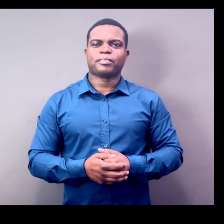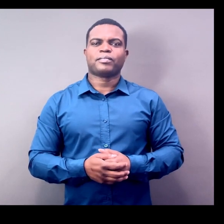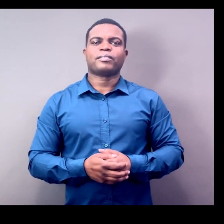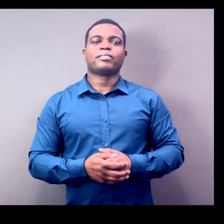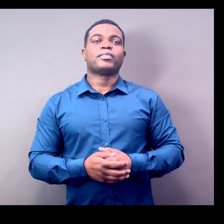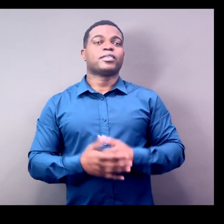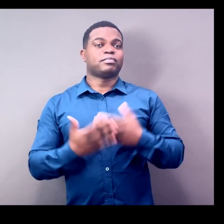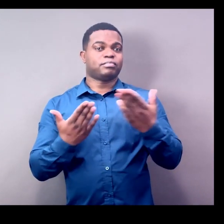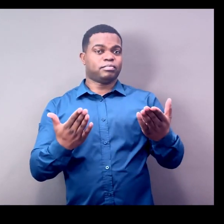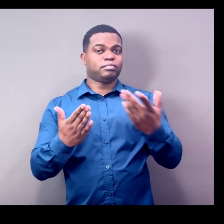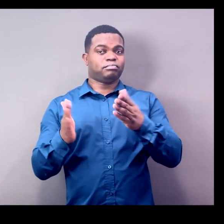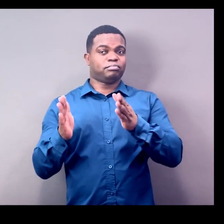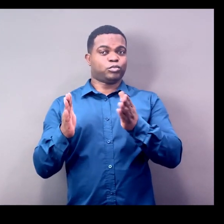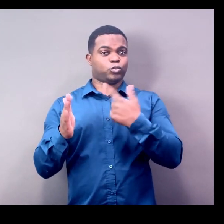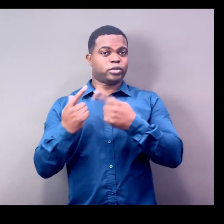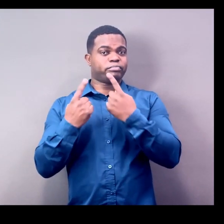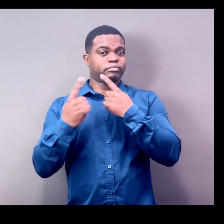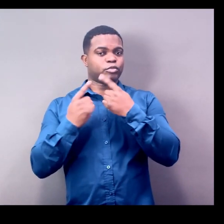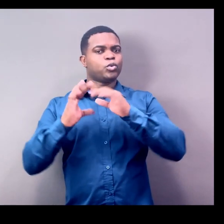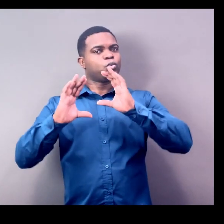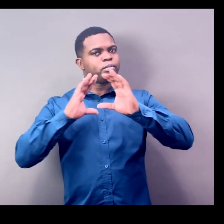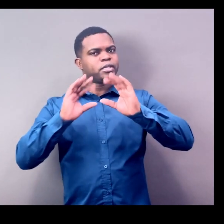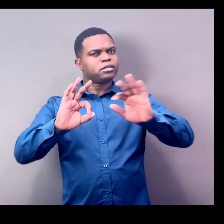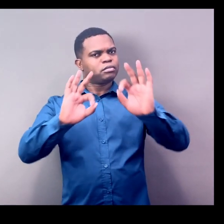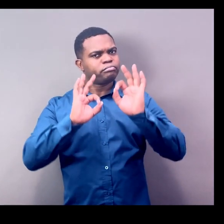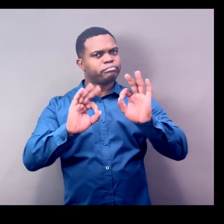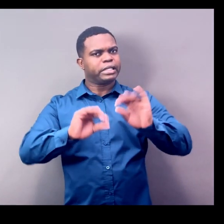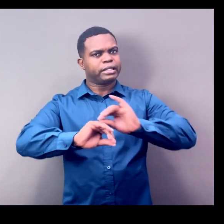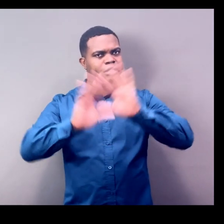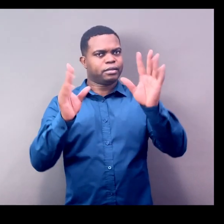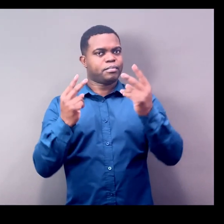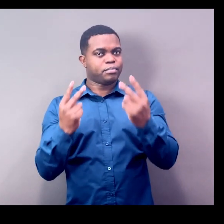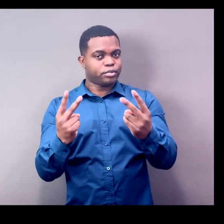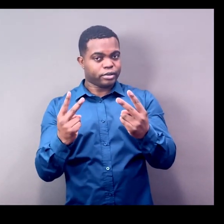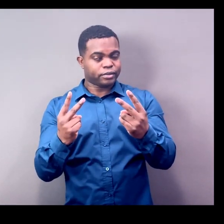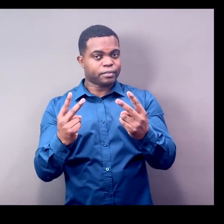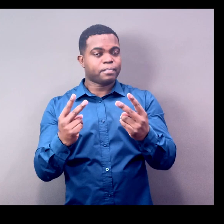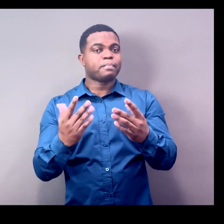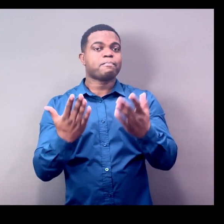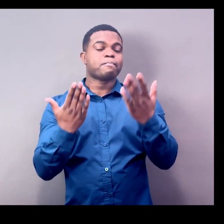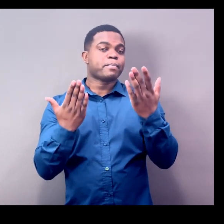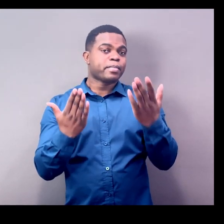So we have talked about effective communication in